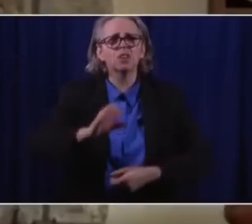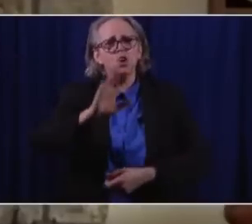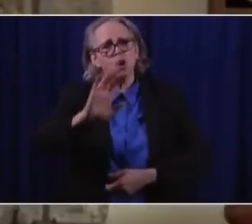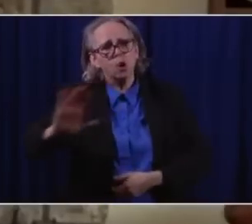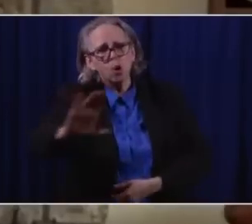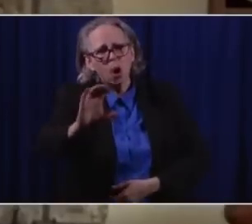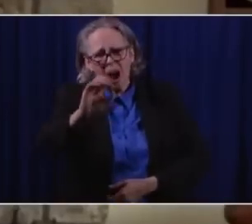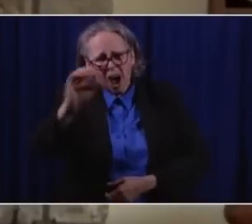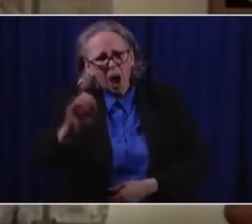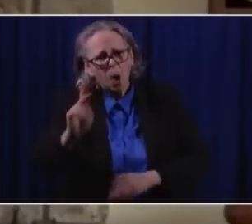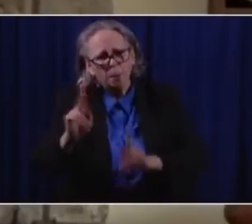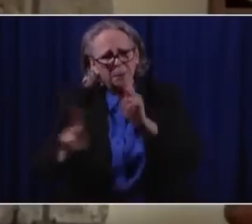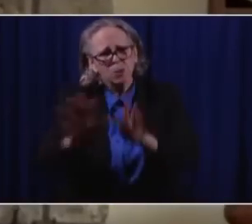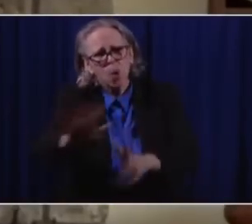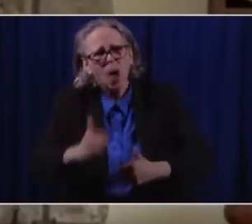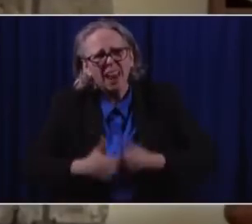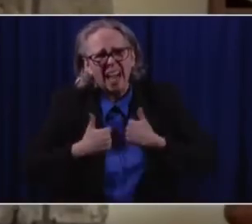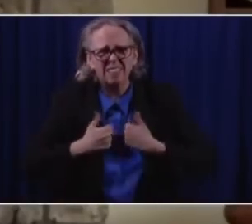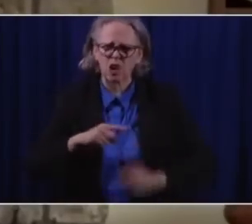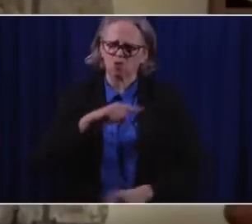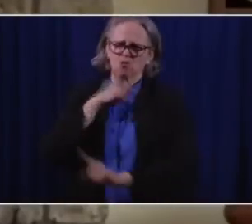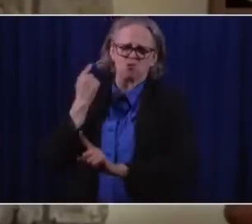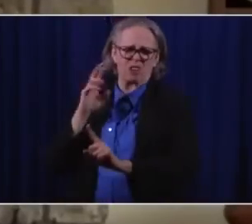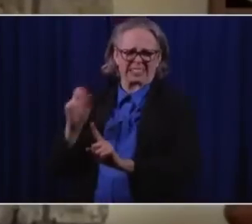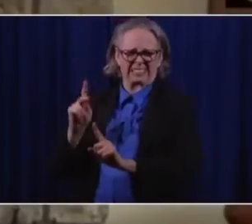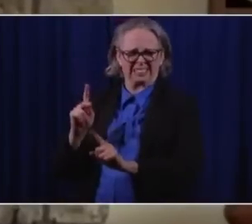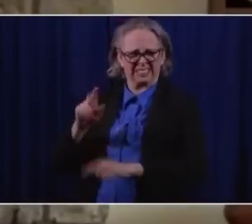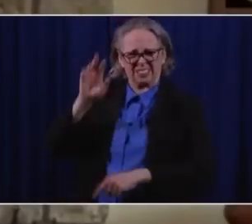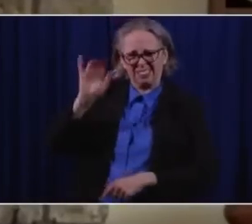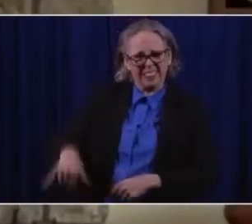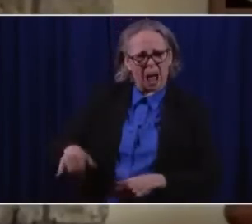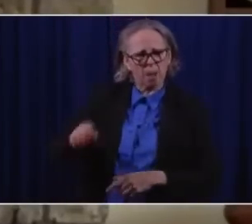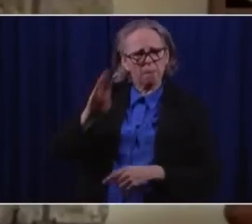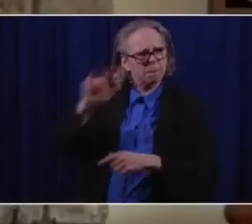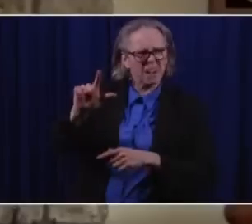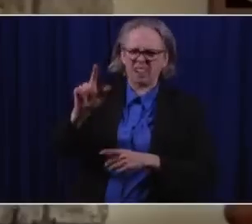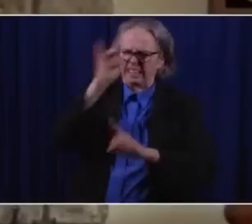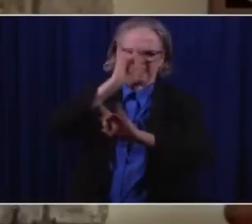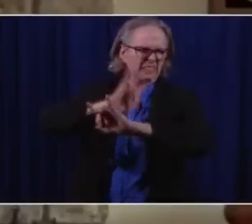This bill is a disaster. And again,